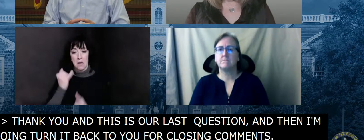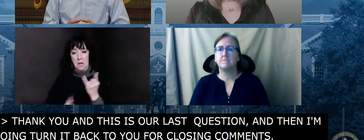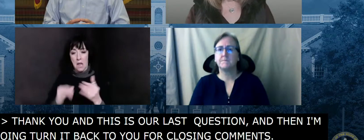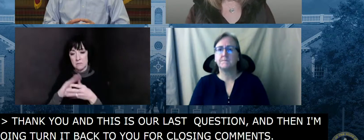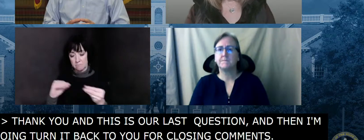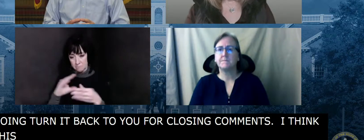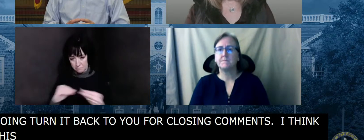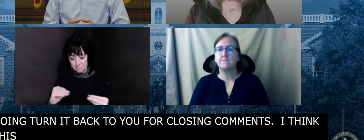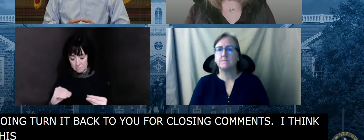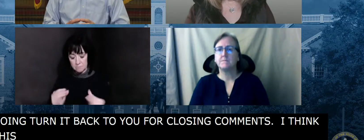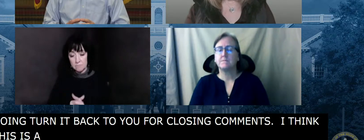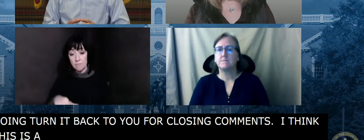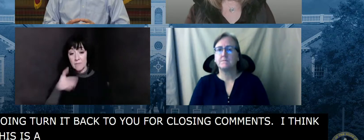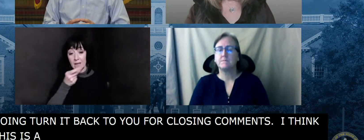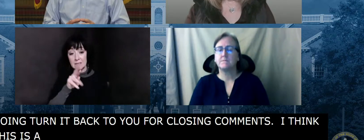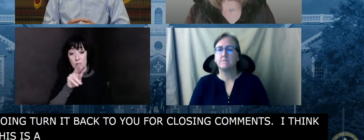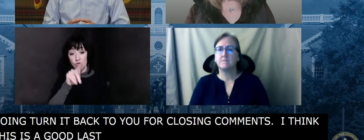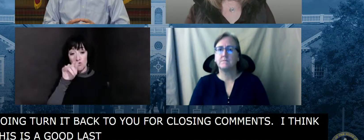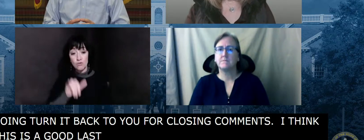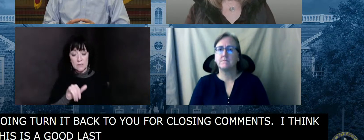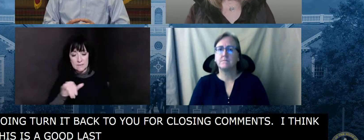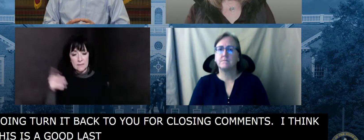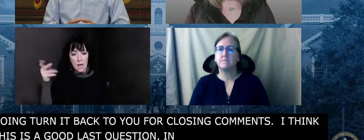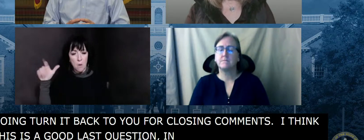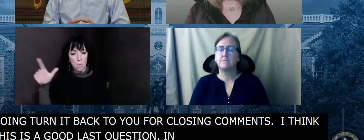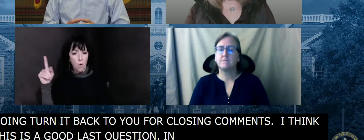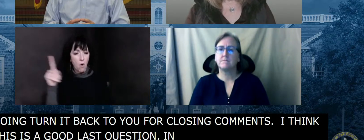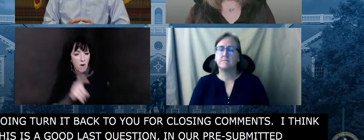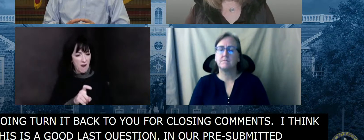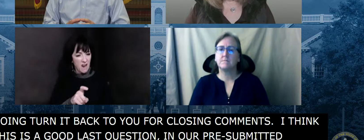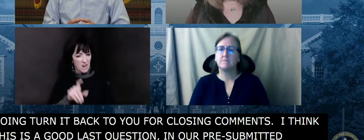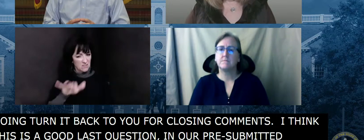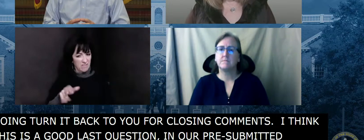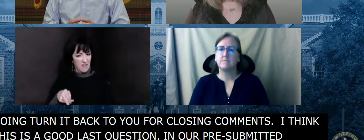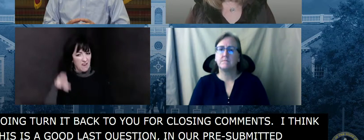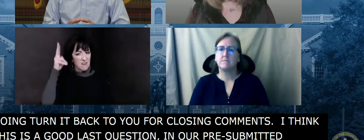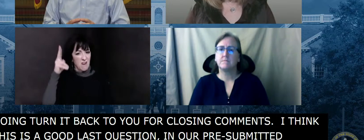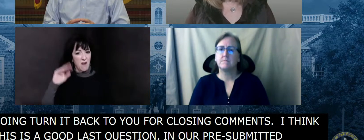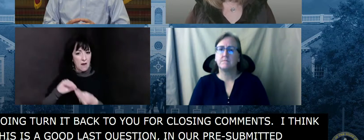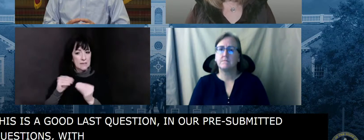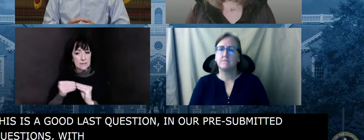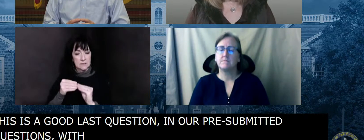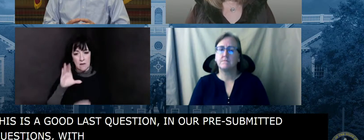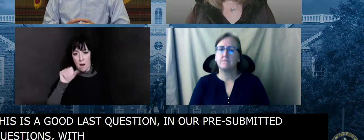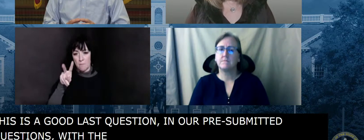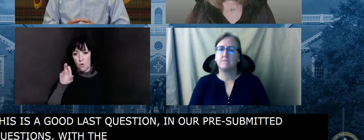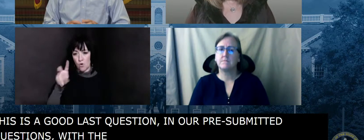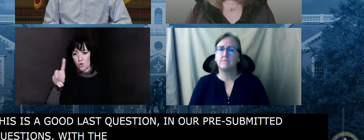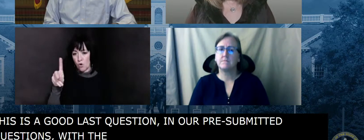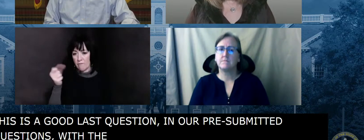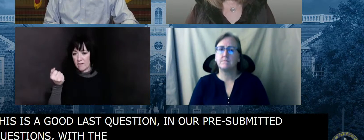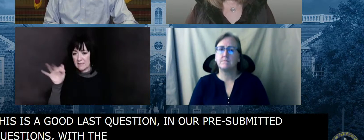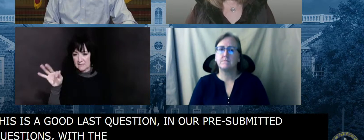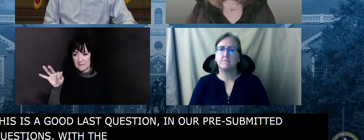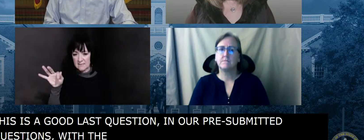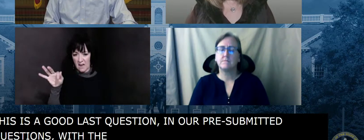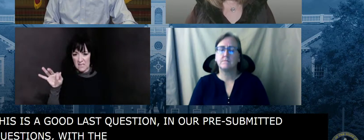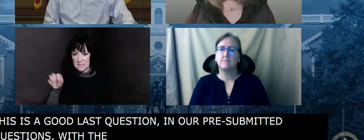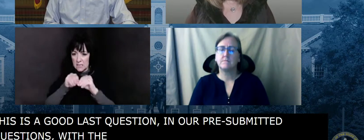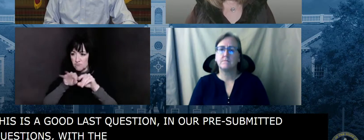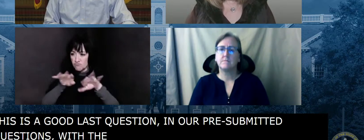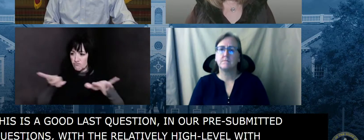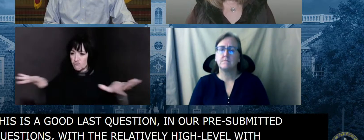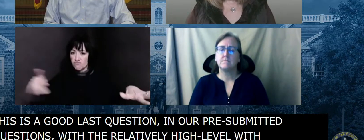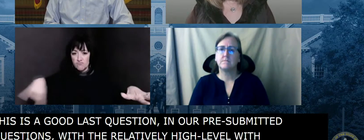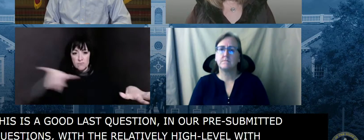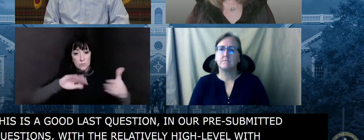Rattay. This was in our pre-submitted questions. He says, with the relatively high level of COVID-19 cases in the community, should we continue